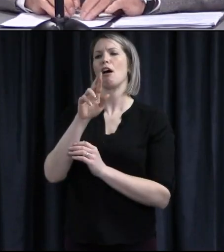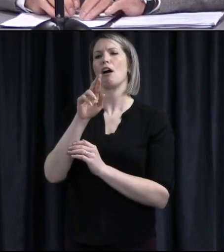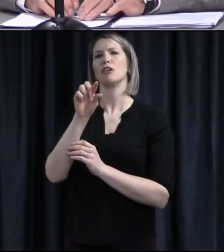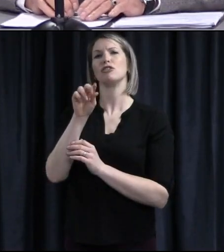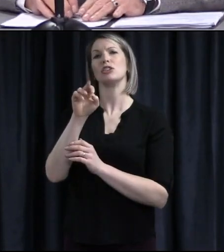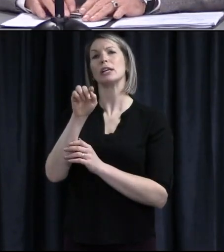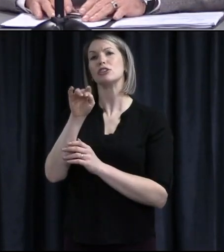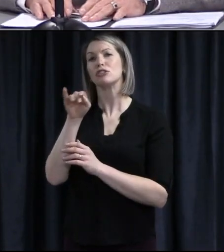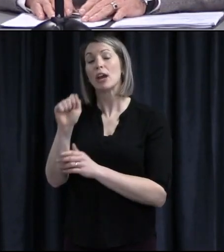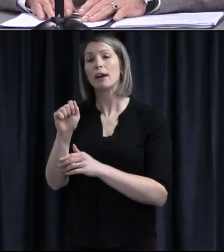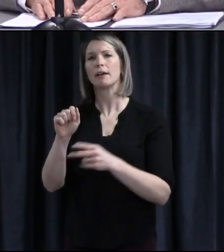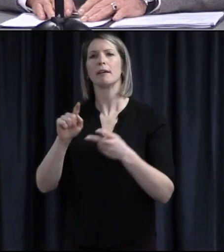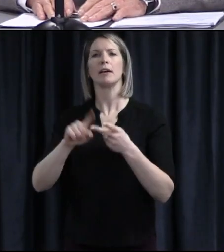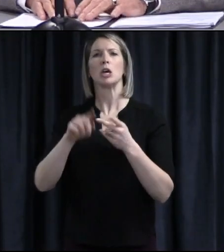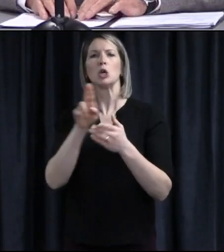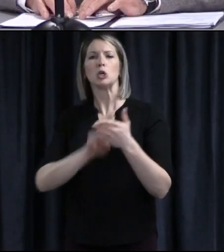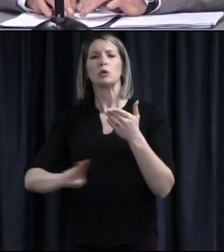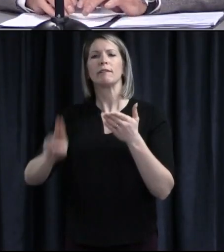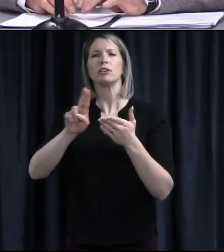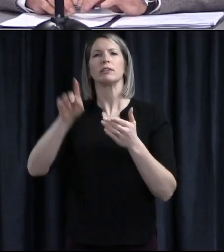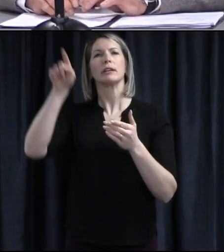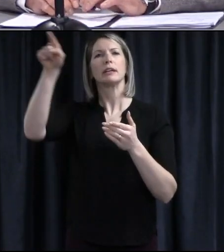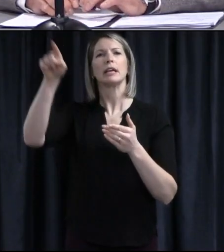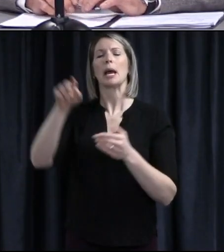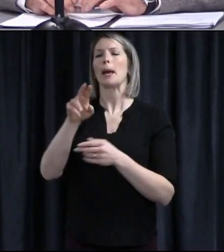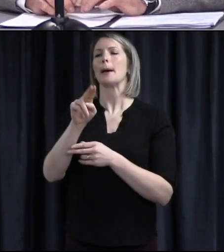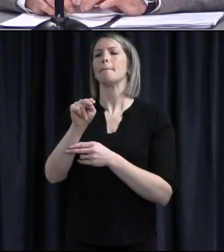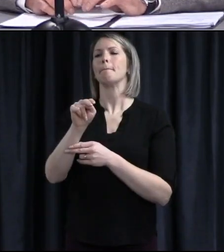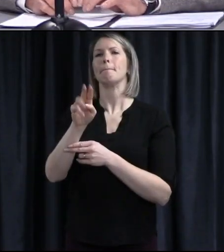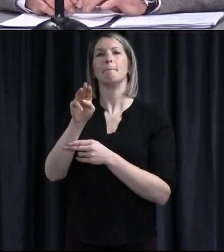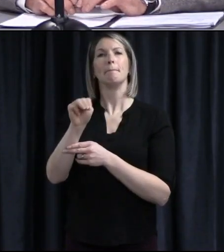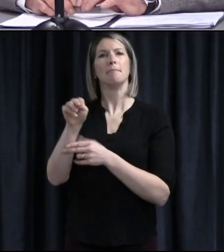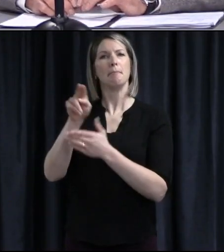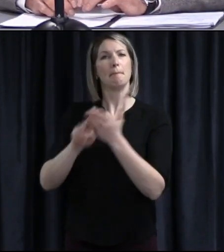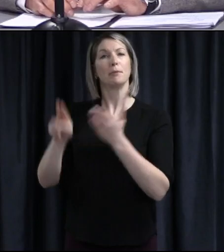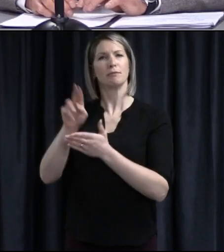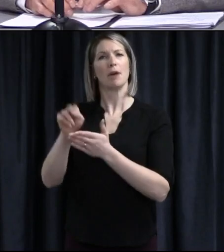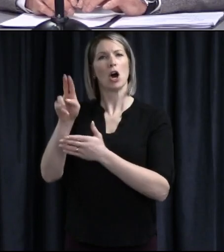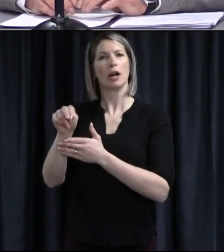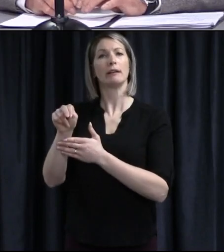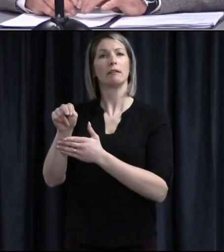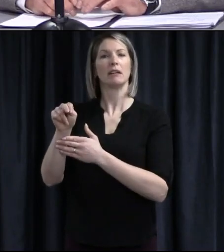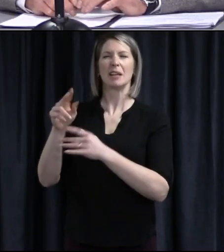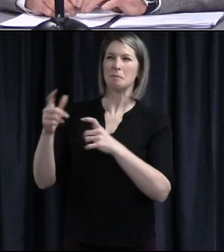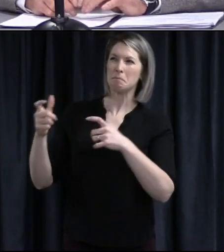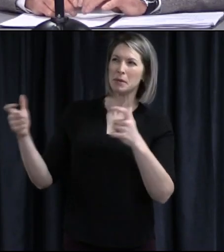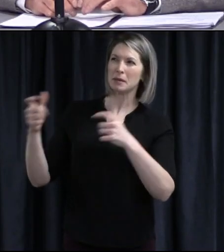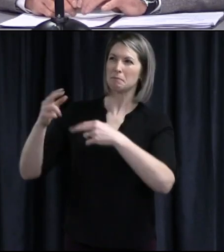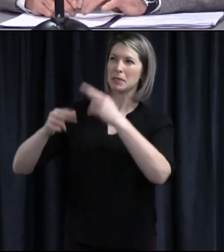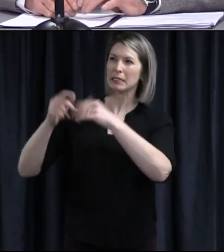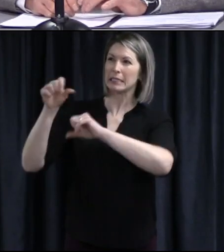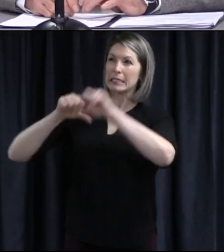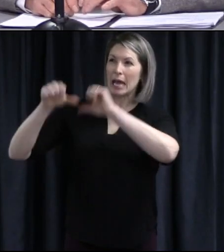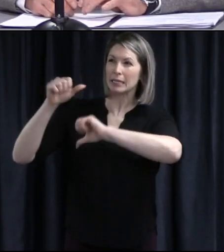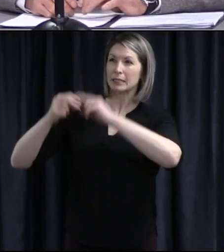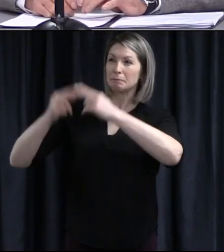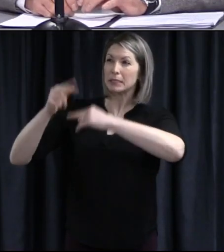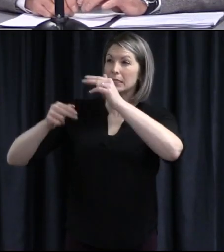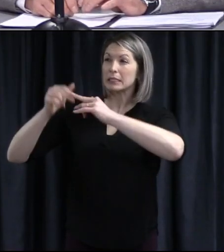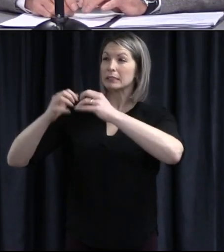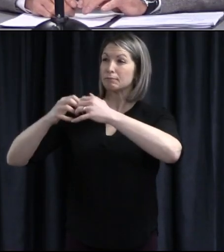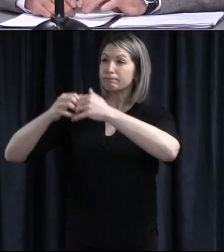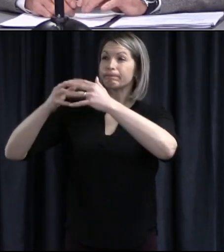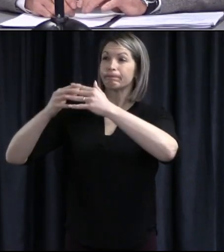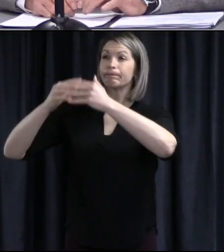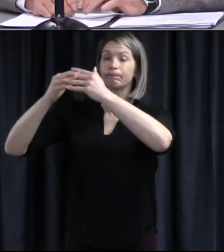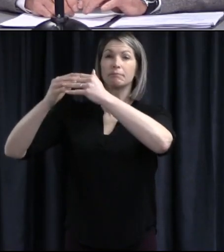Science building here, there's about 400 people working on site there. People who are concerned are saying, wait, large gatherings aren't allowed, but there's still a